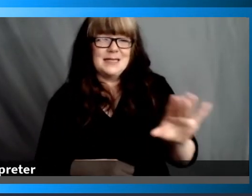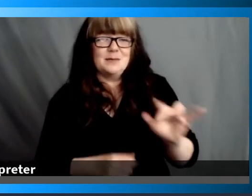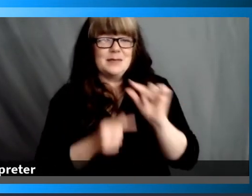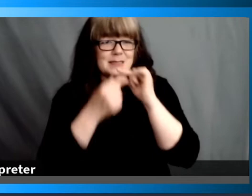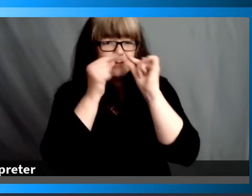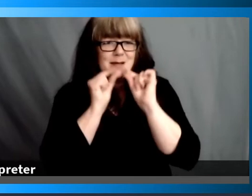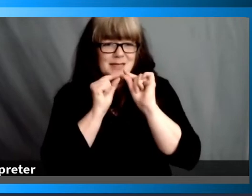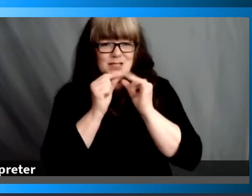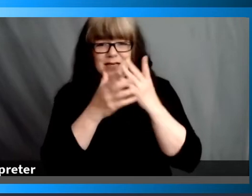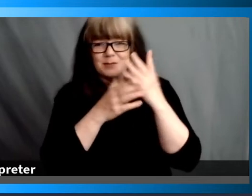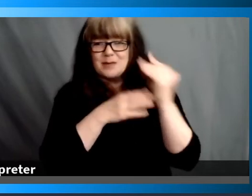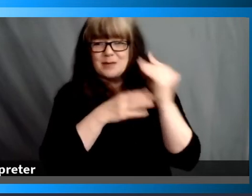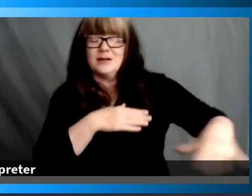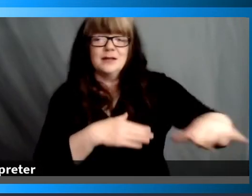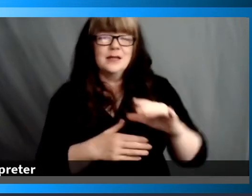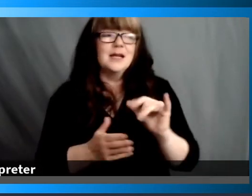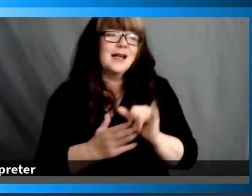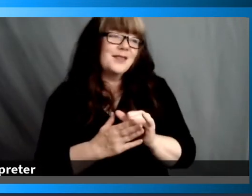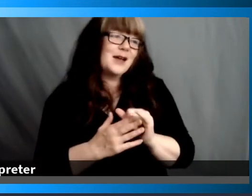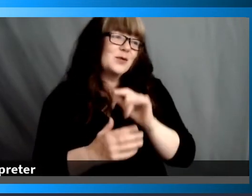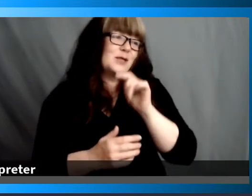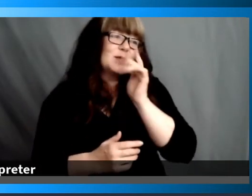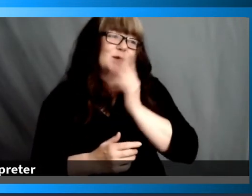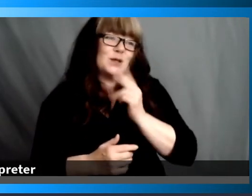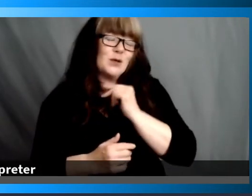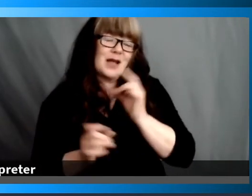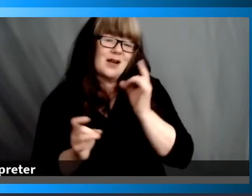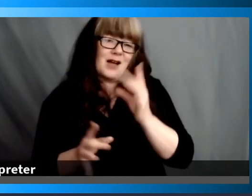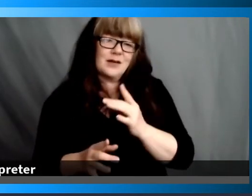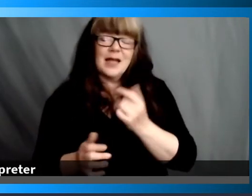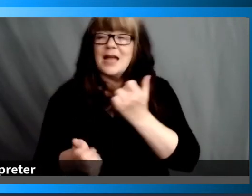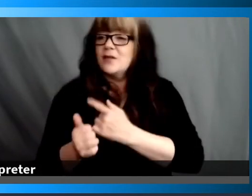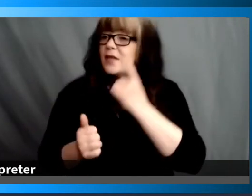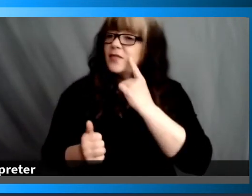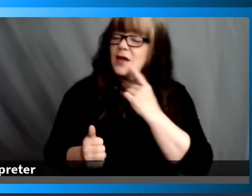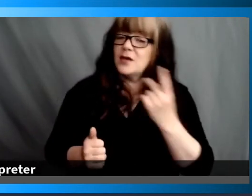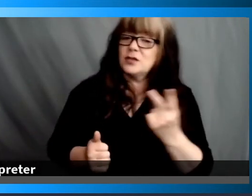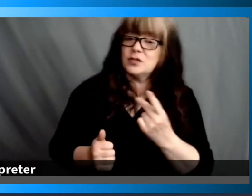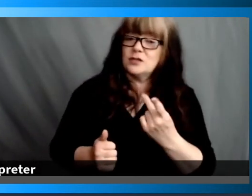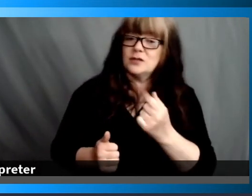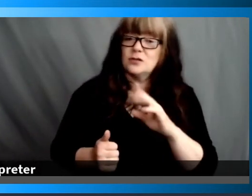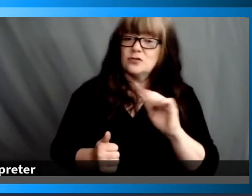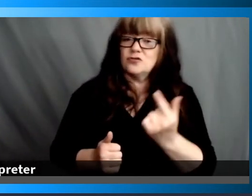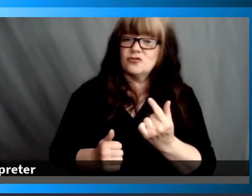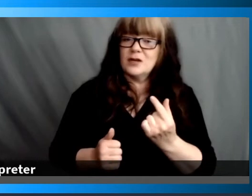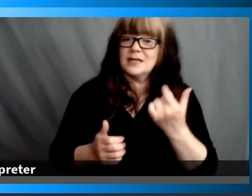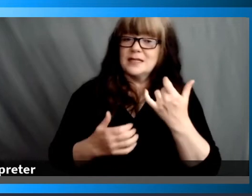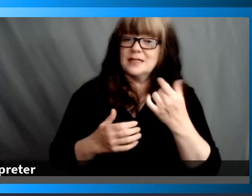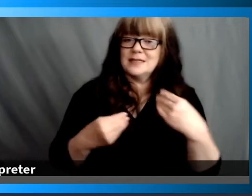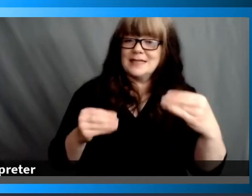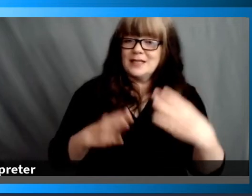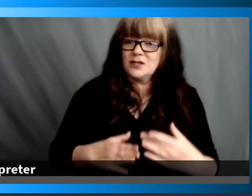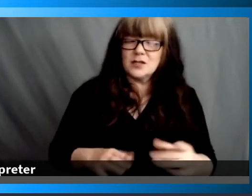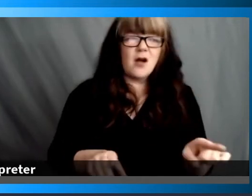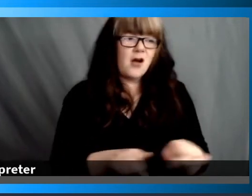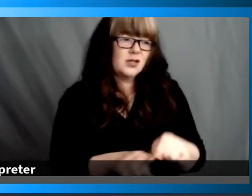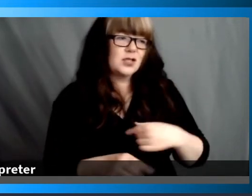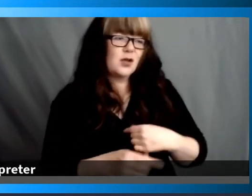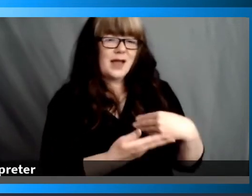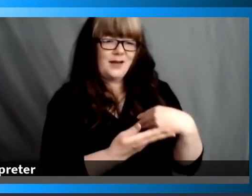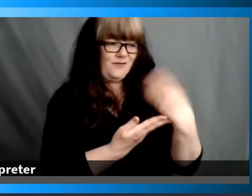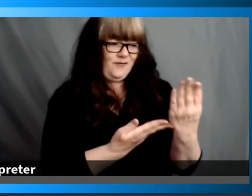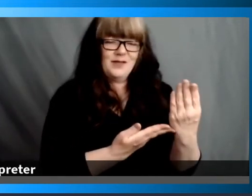It was adorable and horrifying. Everyone thought we were drug dealers. Also, I had a flip phone at the time, so they were convinced we were drug dealers.